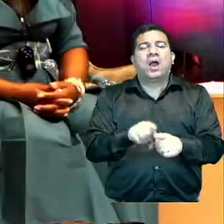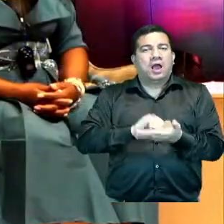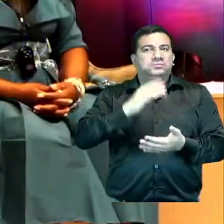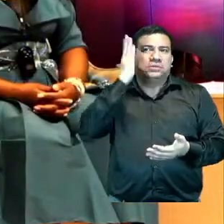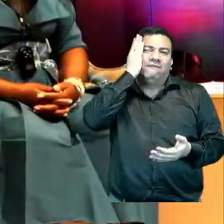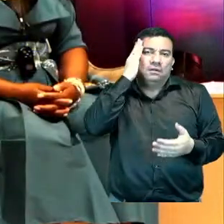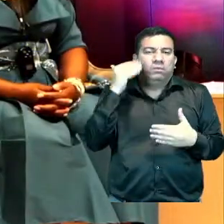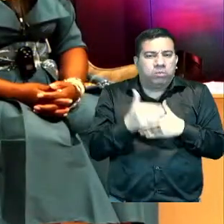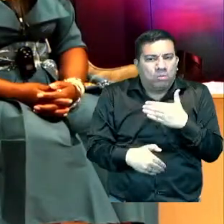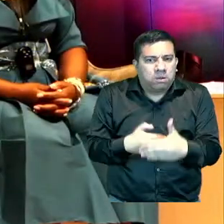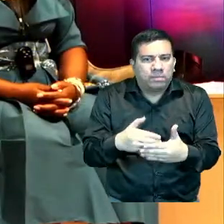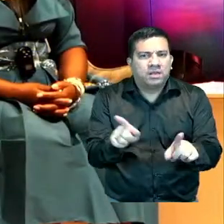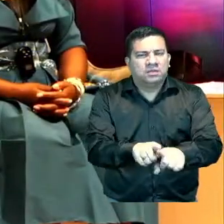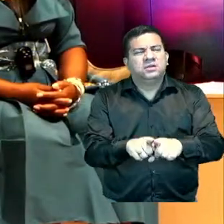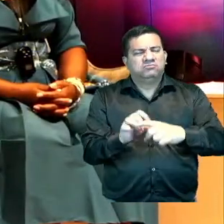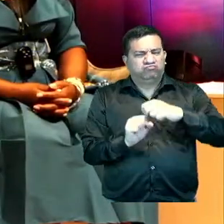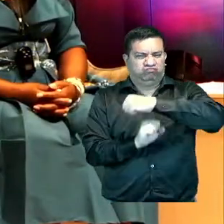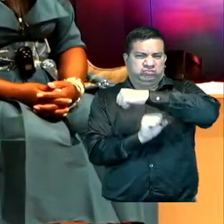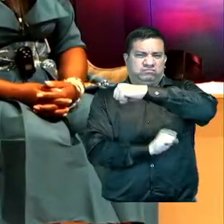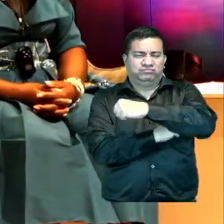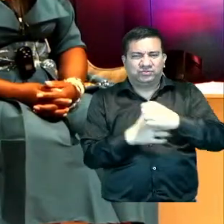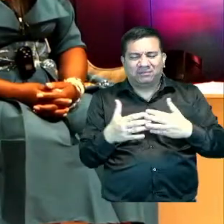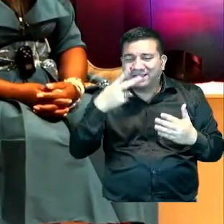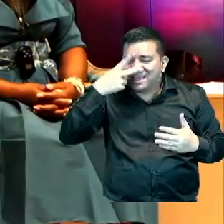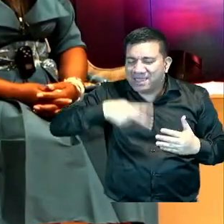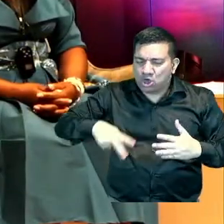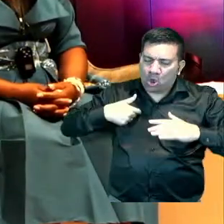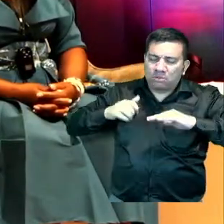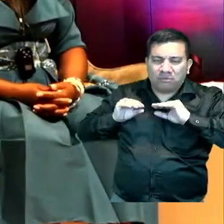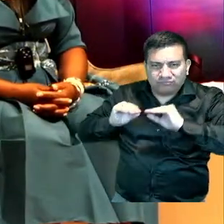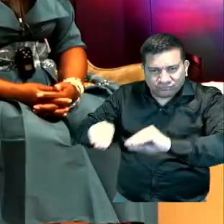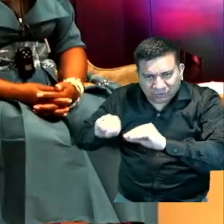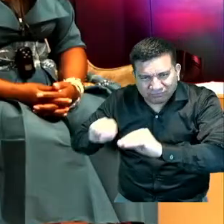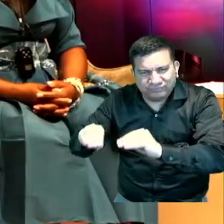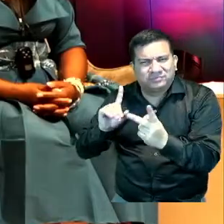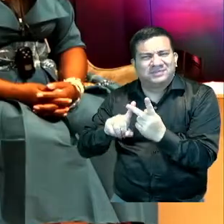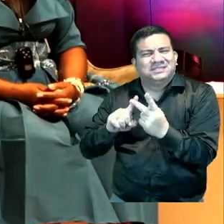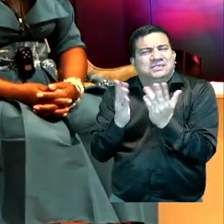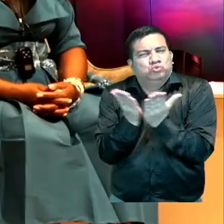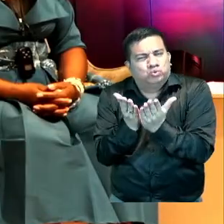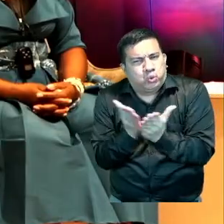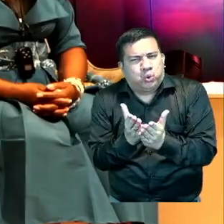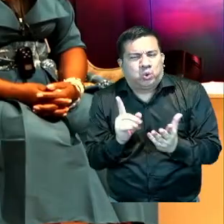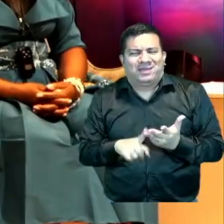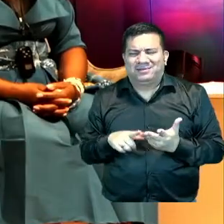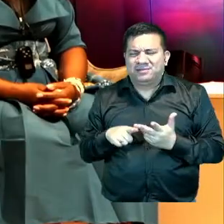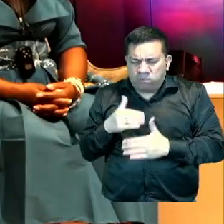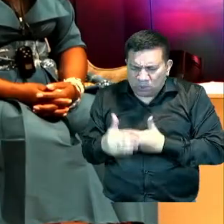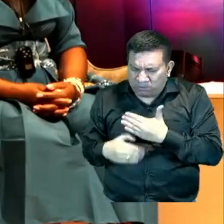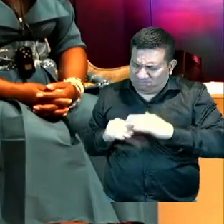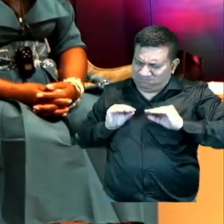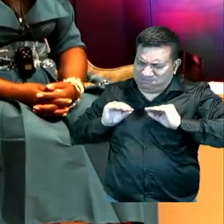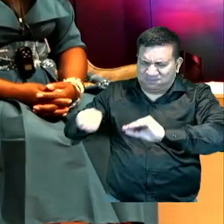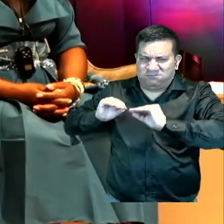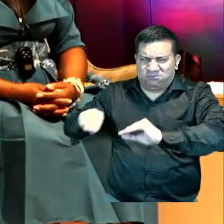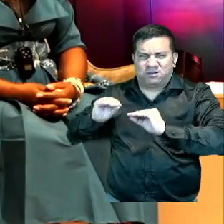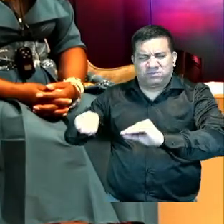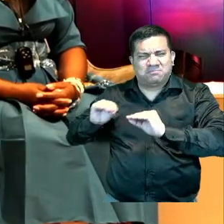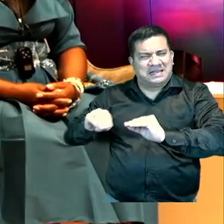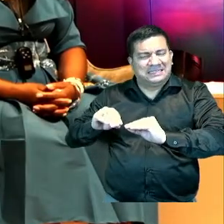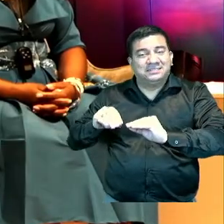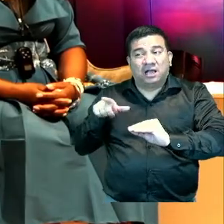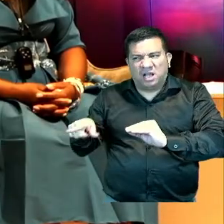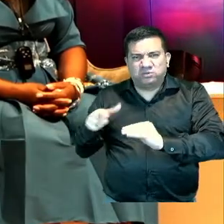women. Let's highlight them, and let's reinforce the capacity of our children in education, studies,